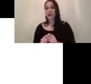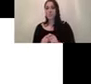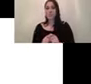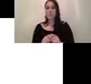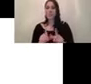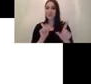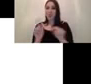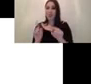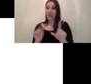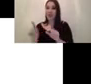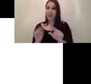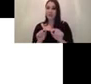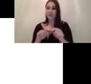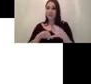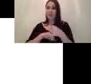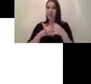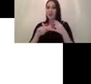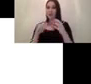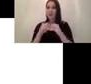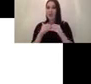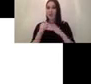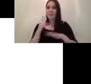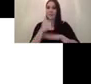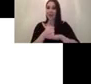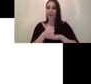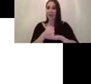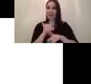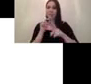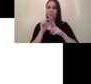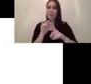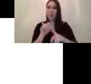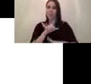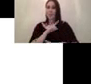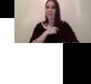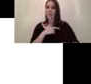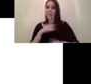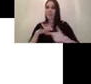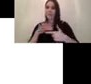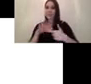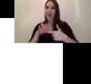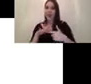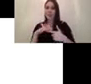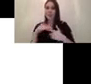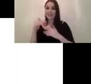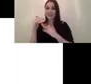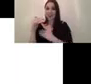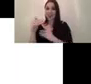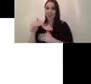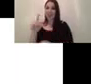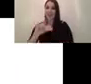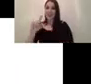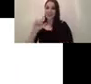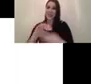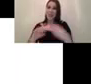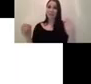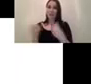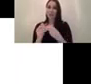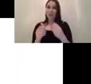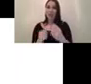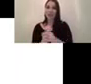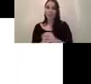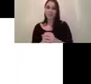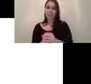select a subset of proposals for the second stage, classification and regression. In this case,